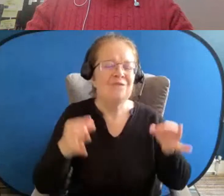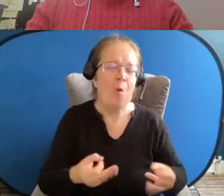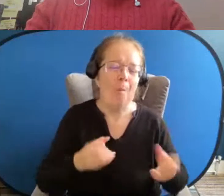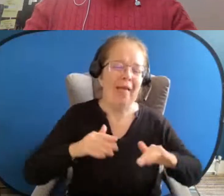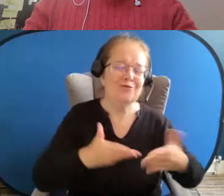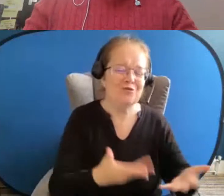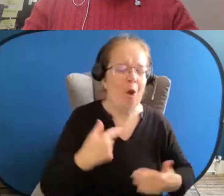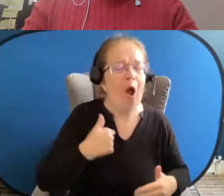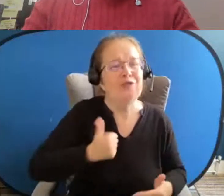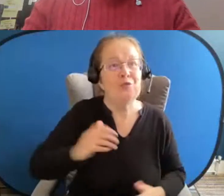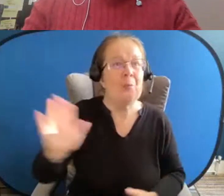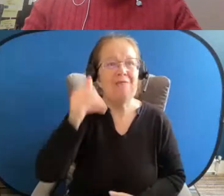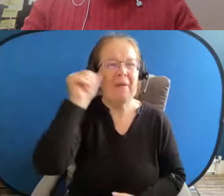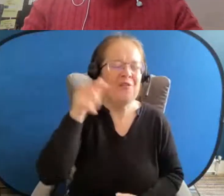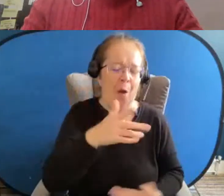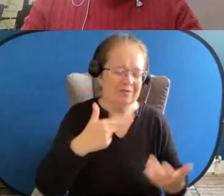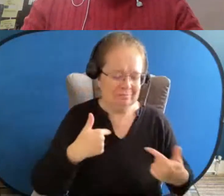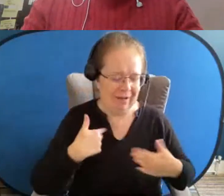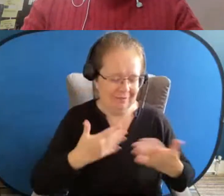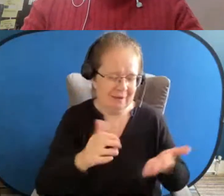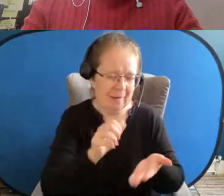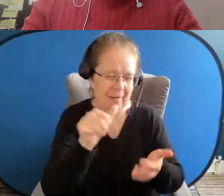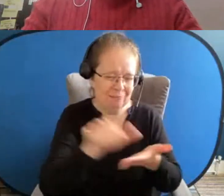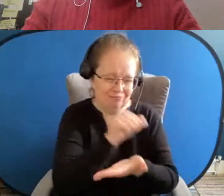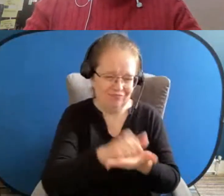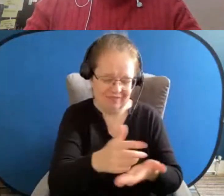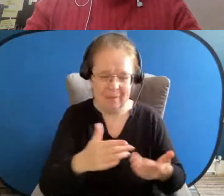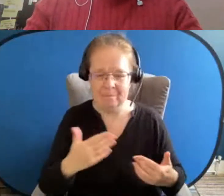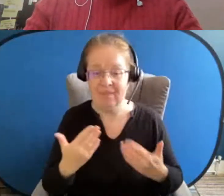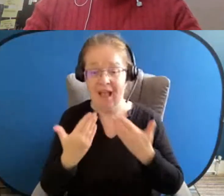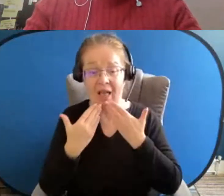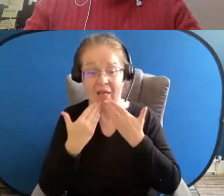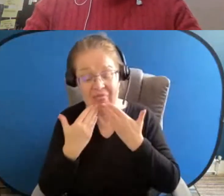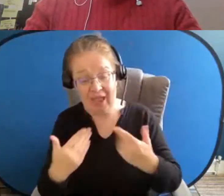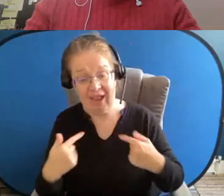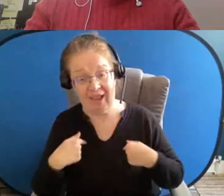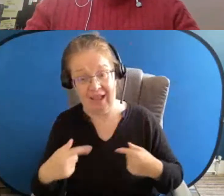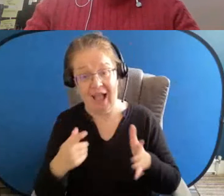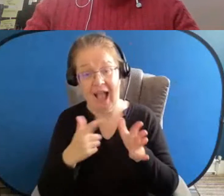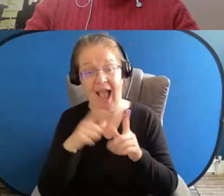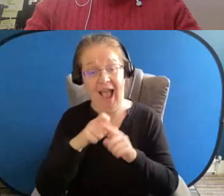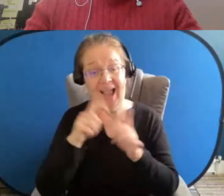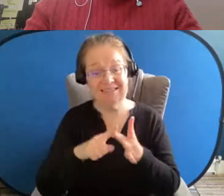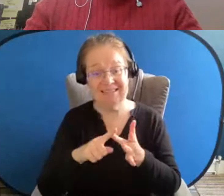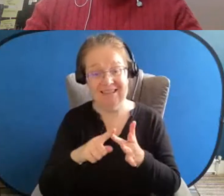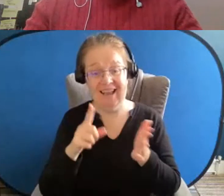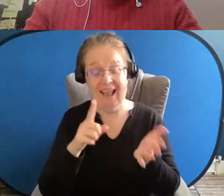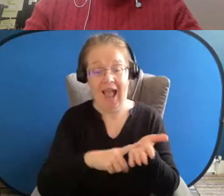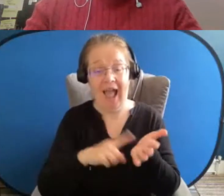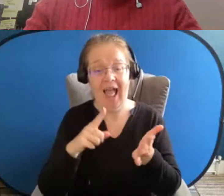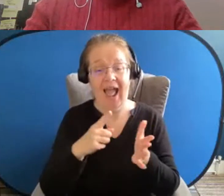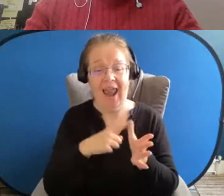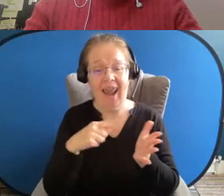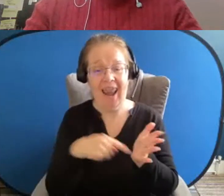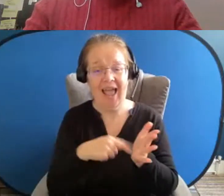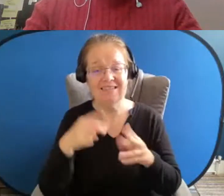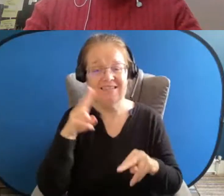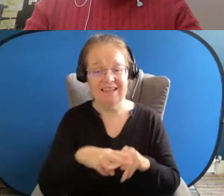Sure, thank you, Hector. Thank you for having me on this session. So I'm Adi Latif, currently working